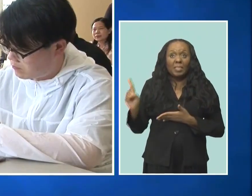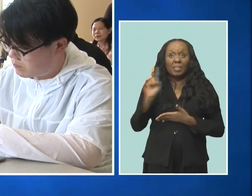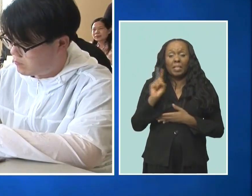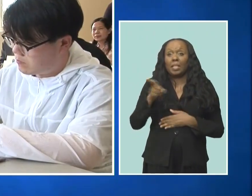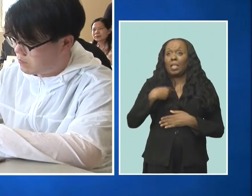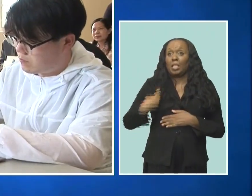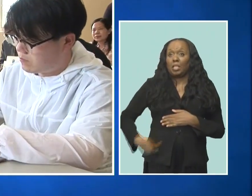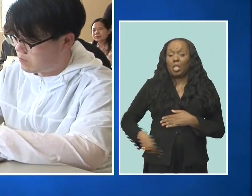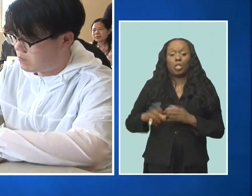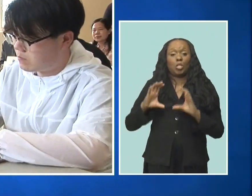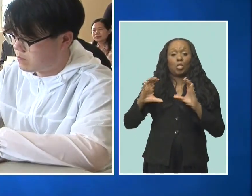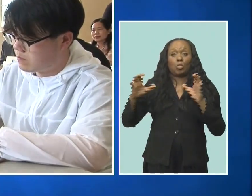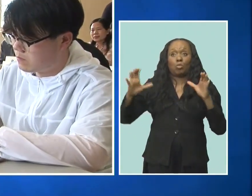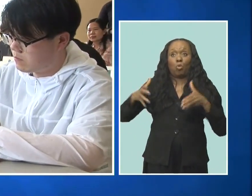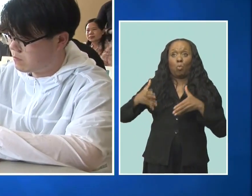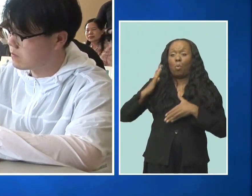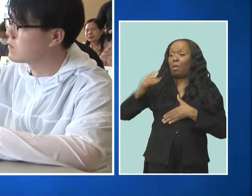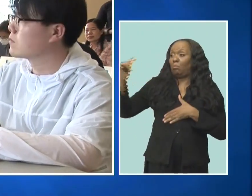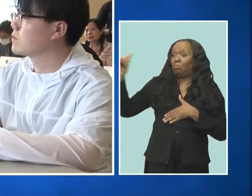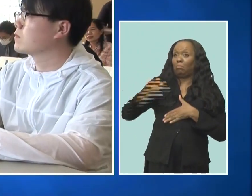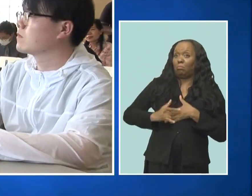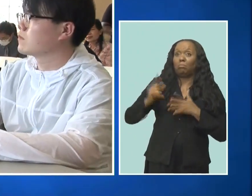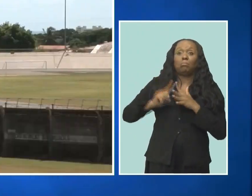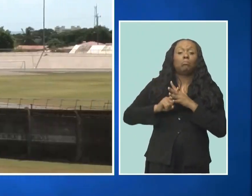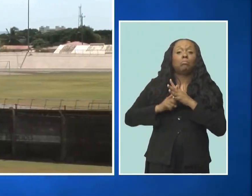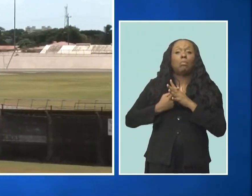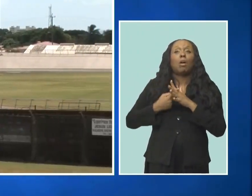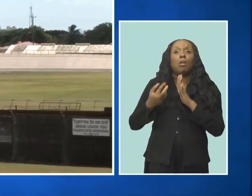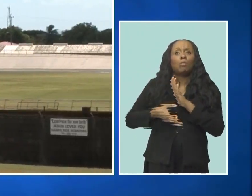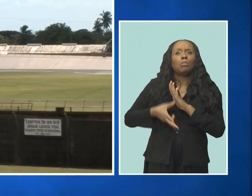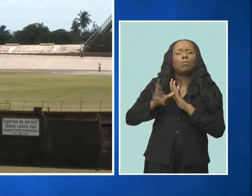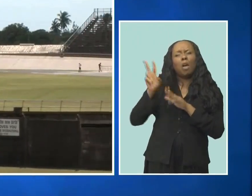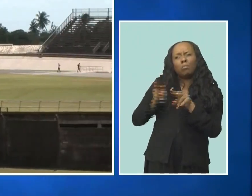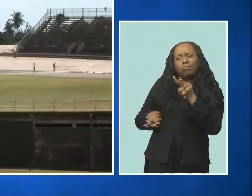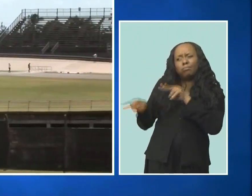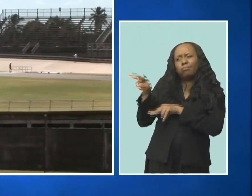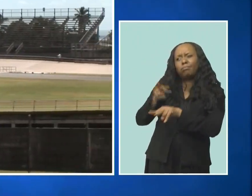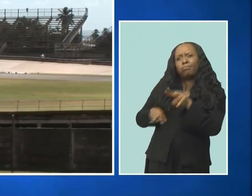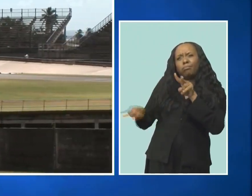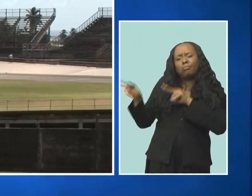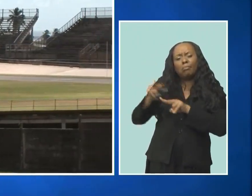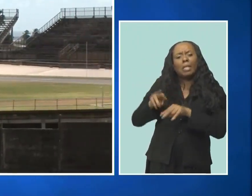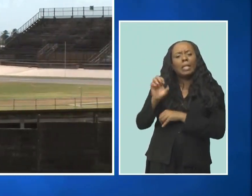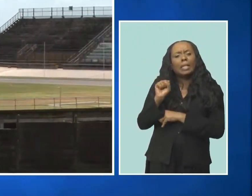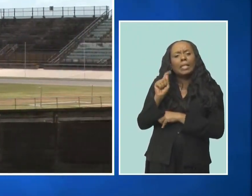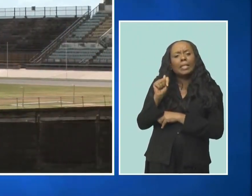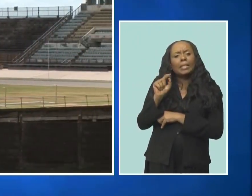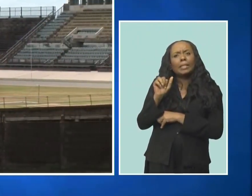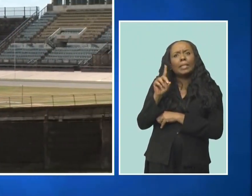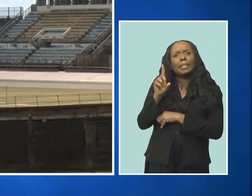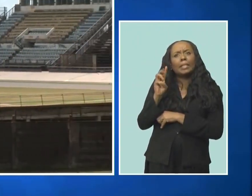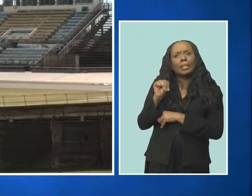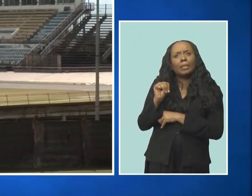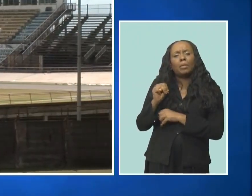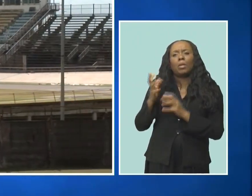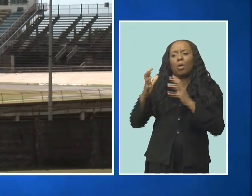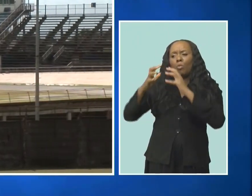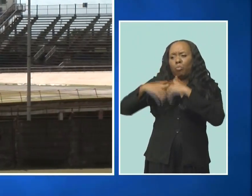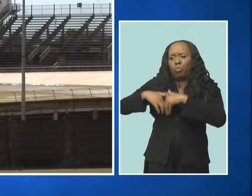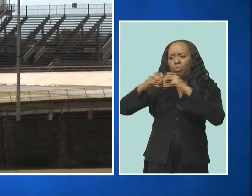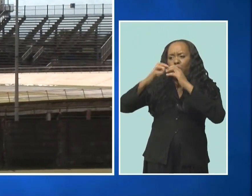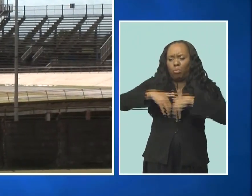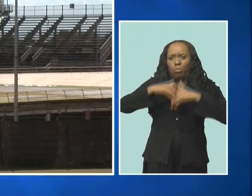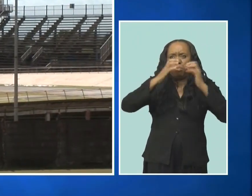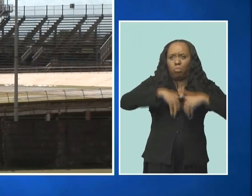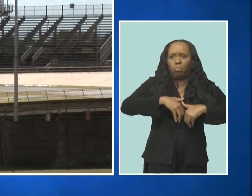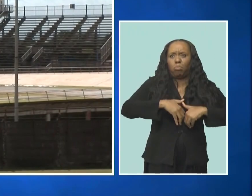Chinese delegation should be on island to start the review of the stadium in its current state with a view to demolition. And